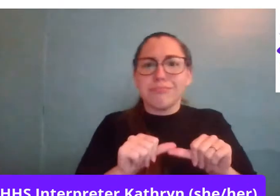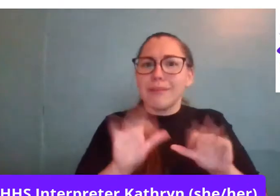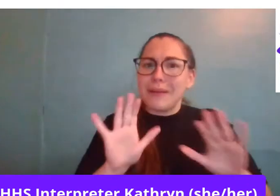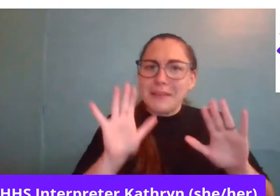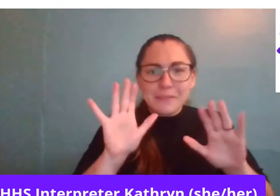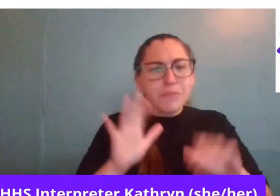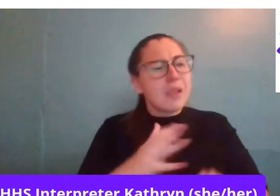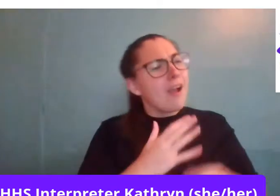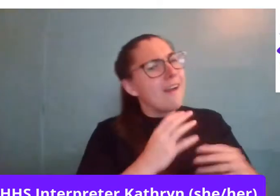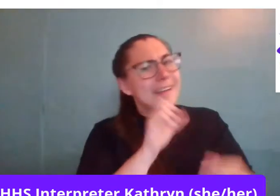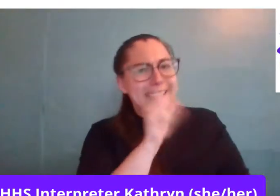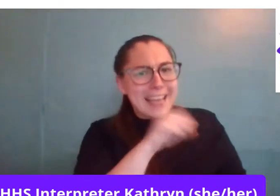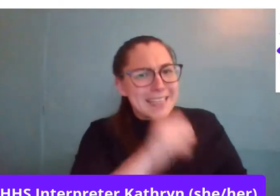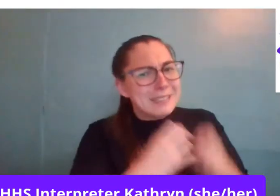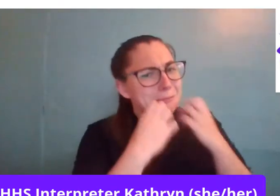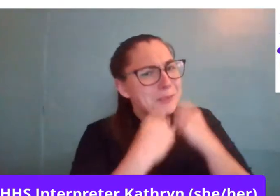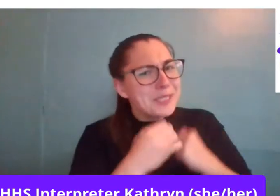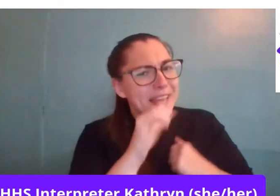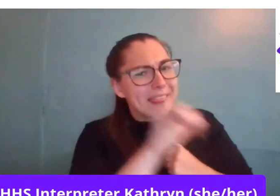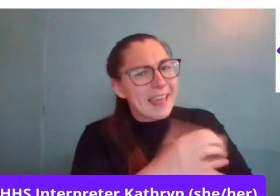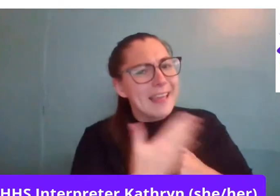appreciate that. Thank you very kindly.